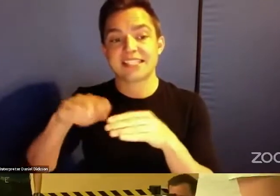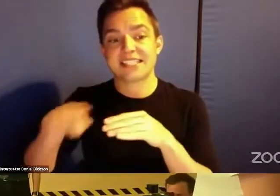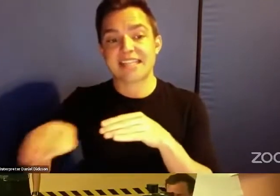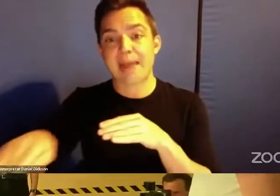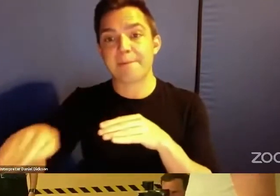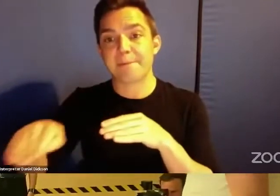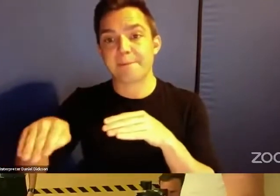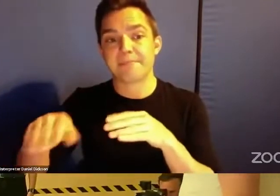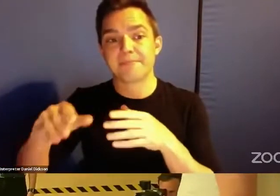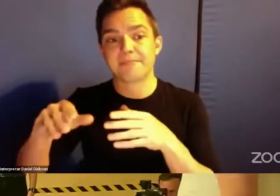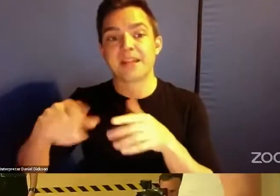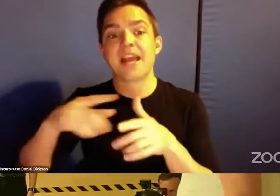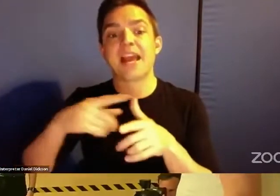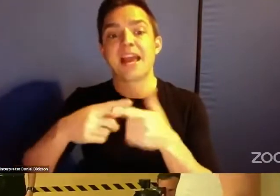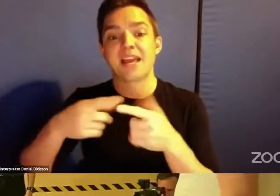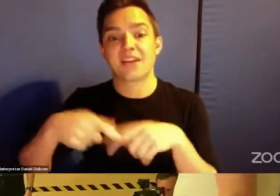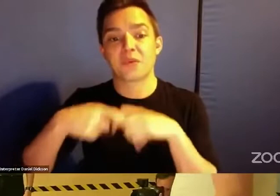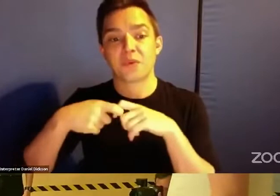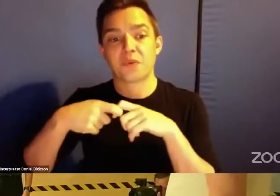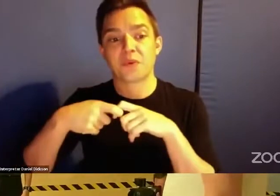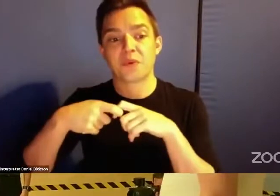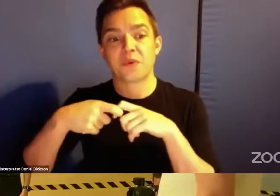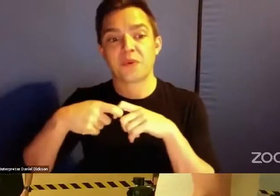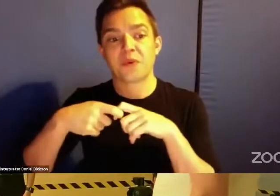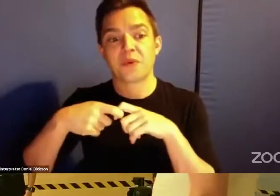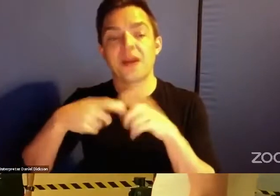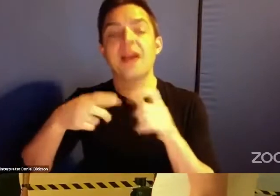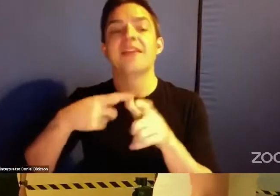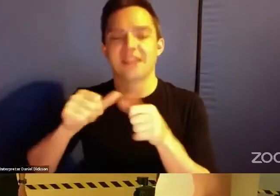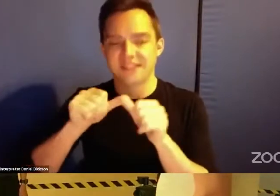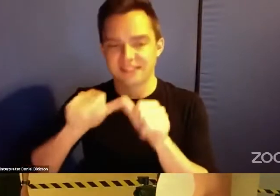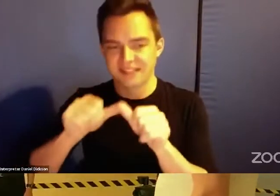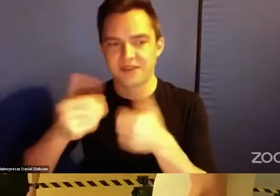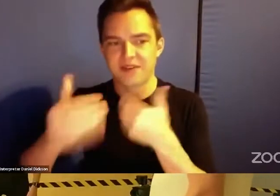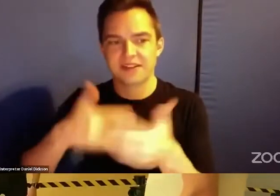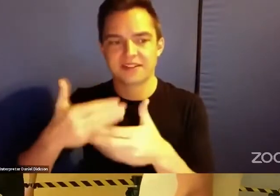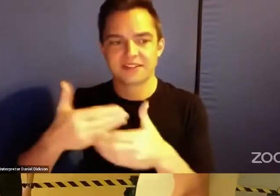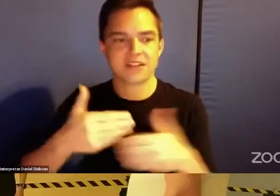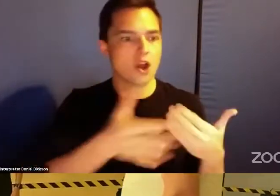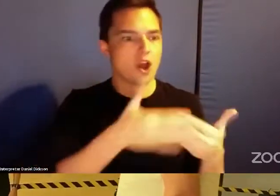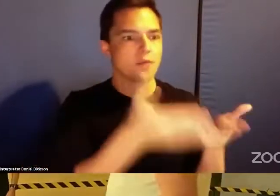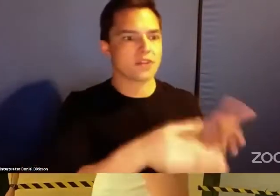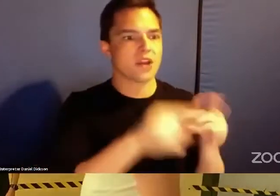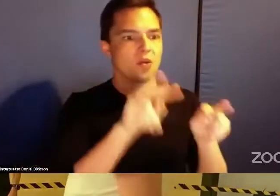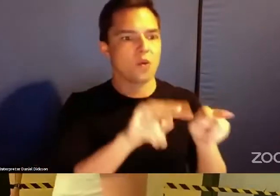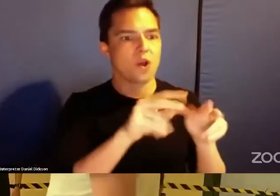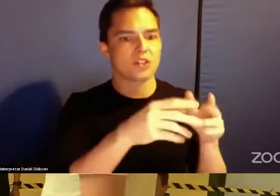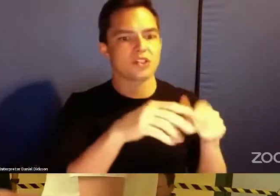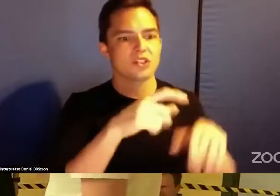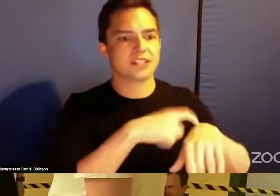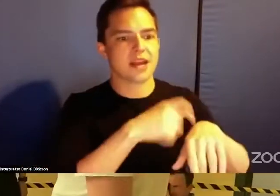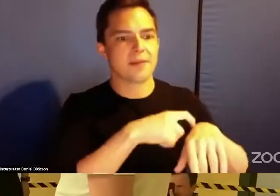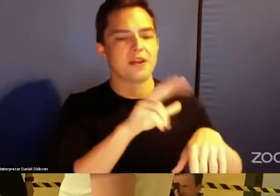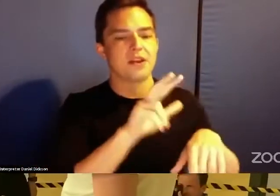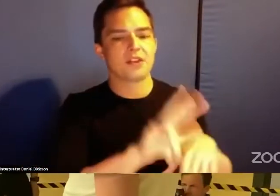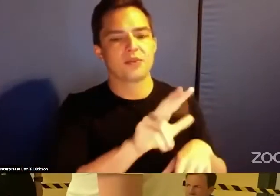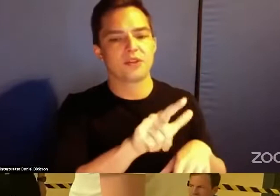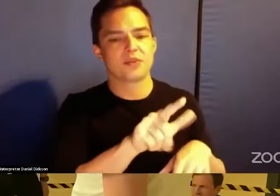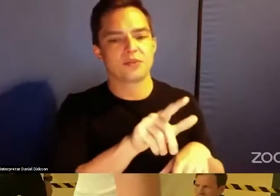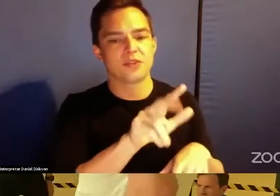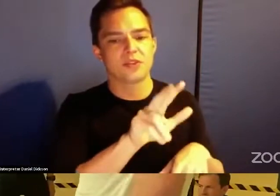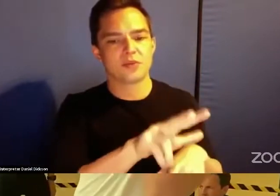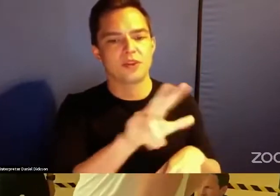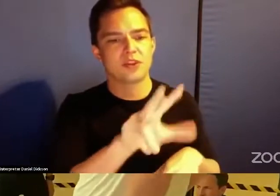to the finish line already. And it's nearly there. Watch the clock. It's at 3:29, 3:30. Remember, the other team,